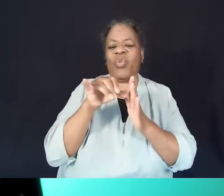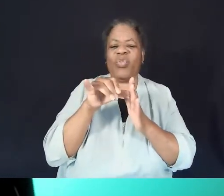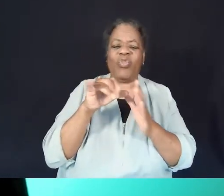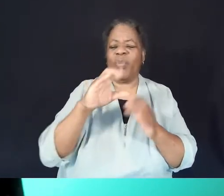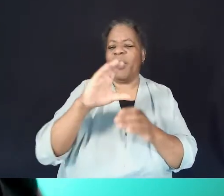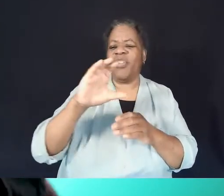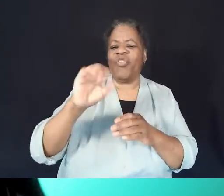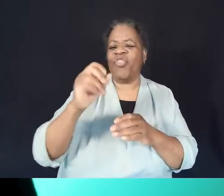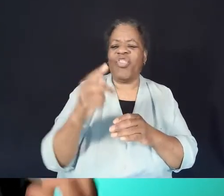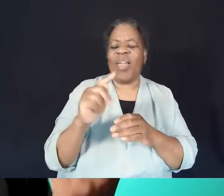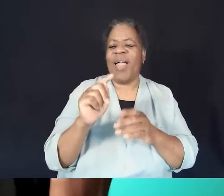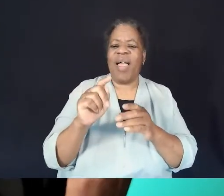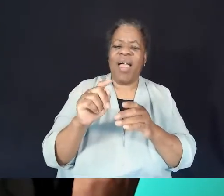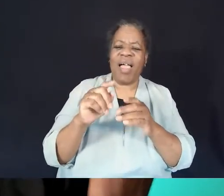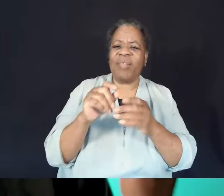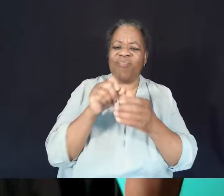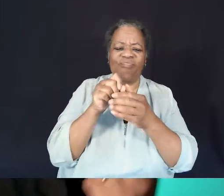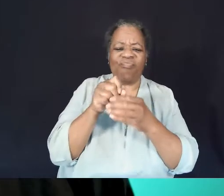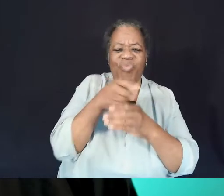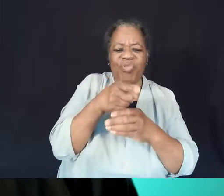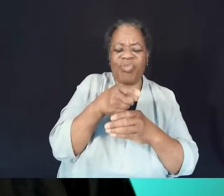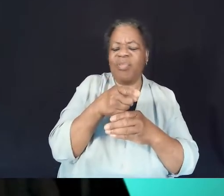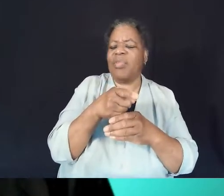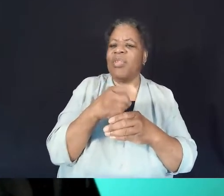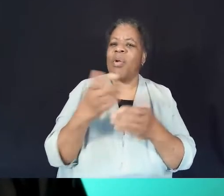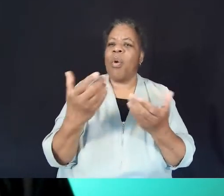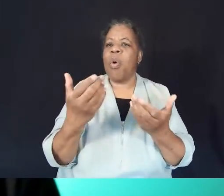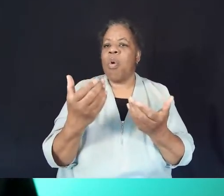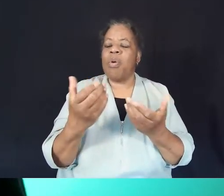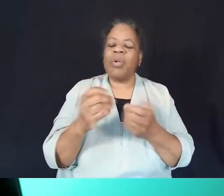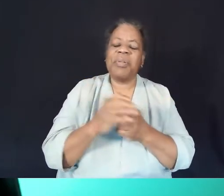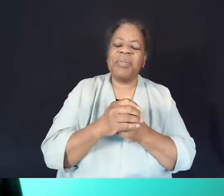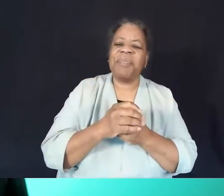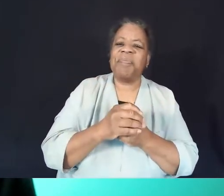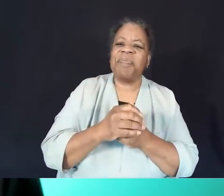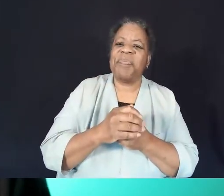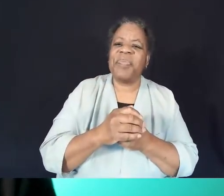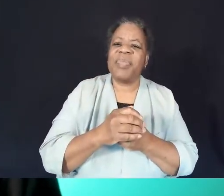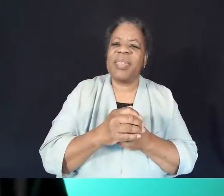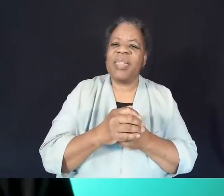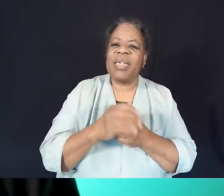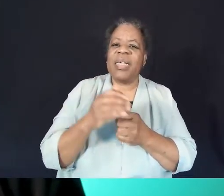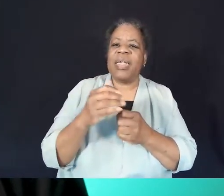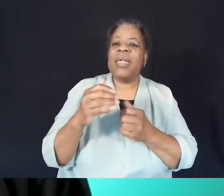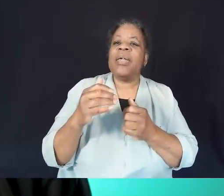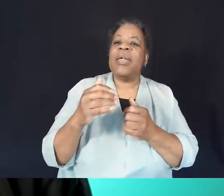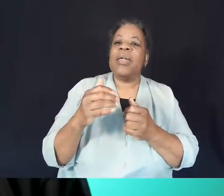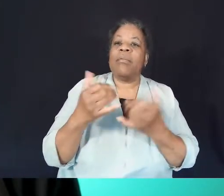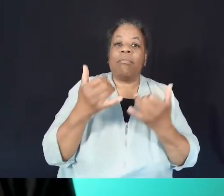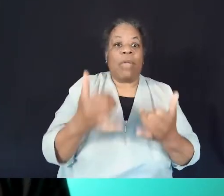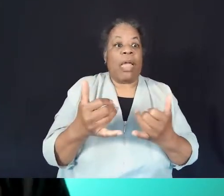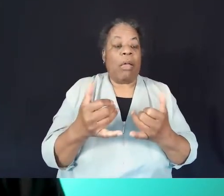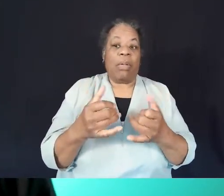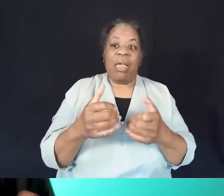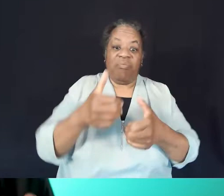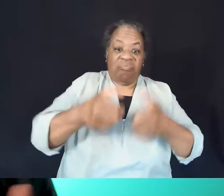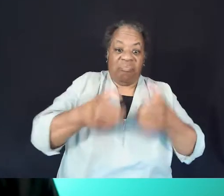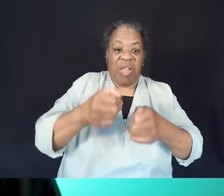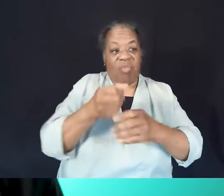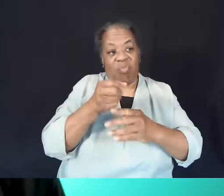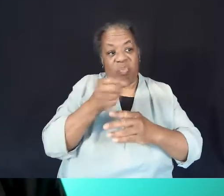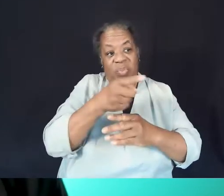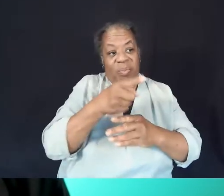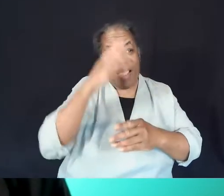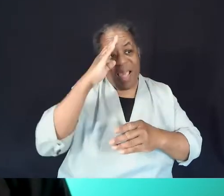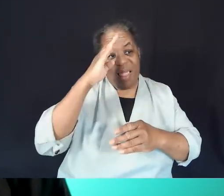pull out your phone and leave a note with your mobile device. And if you aren't with anyone right now, you could also just send a text to someone you think could use a hello from you